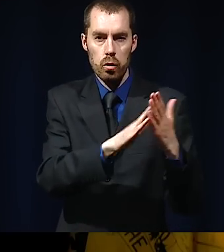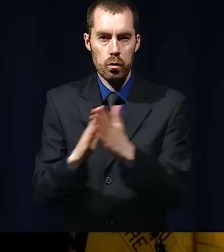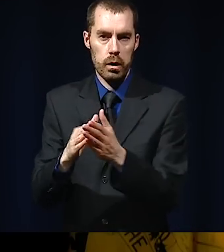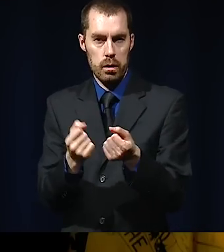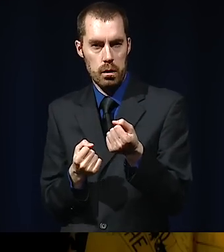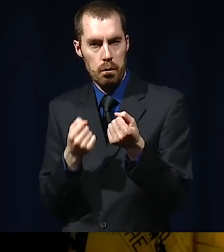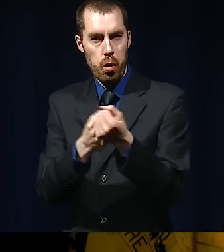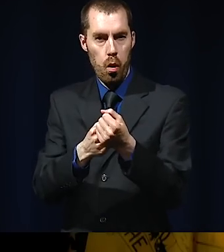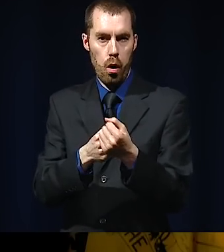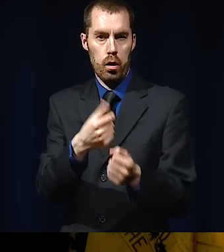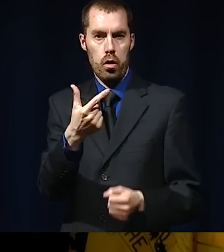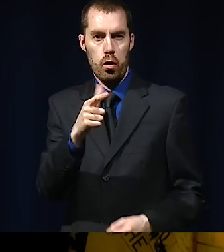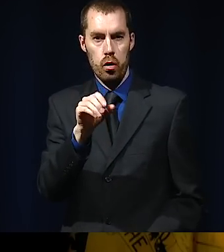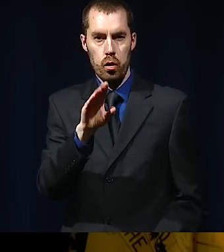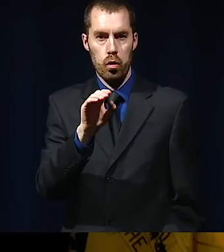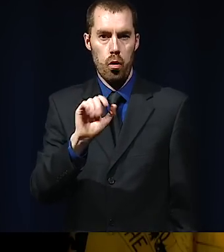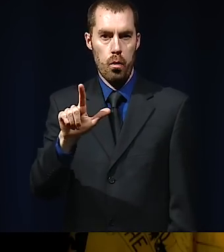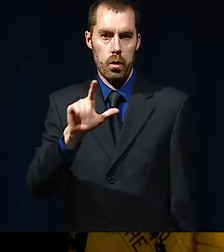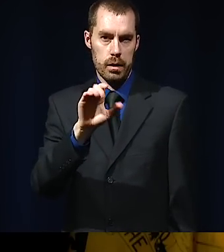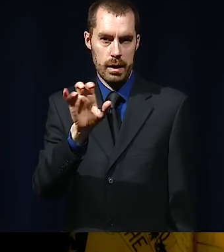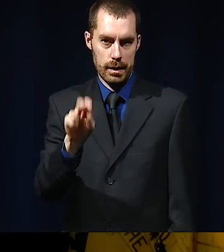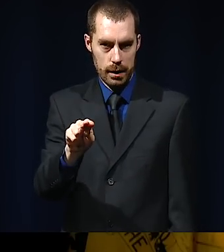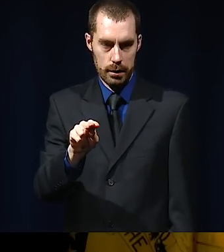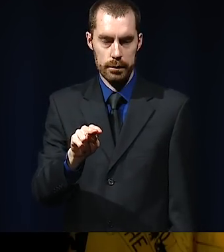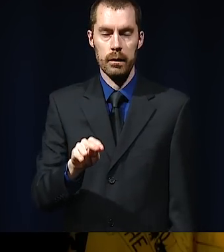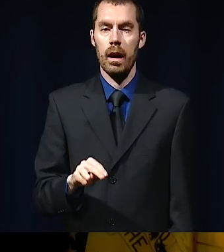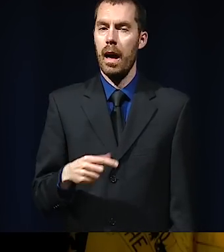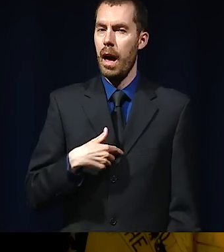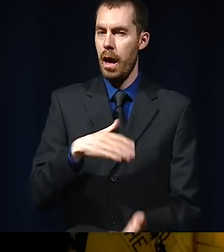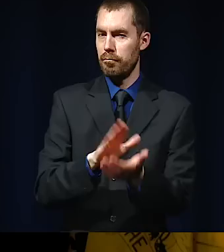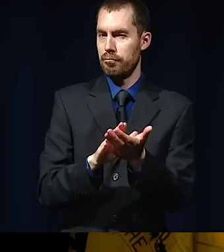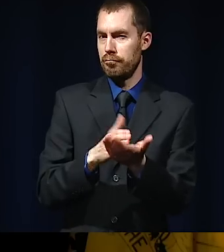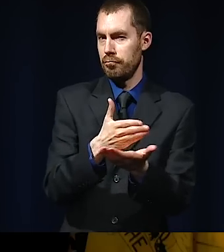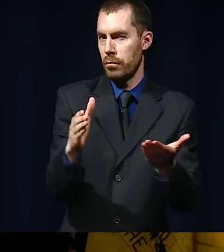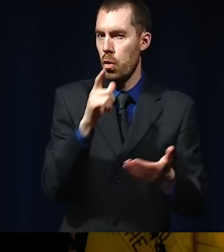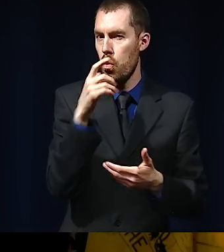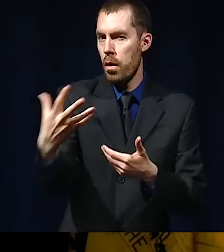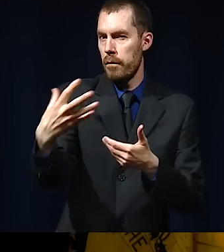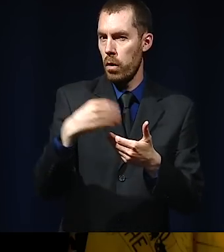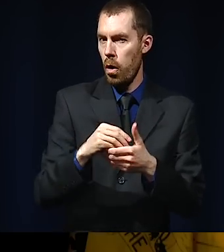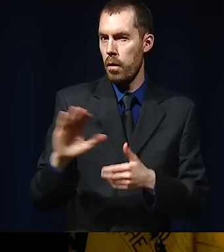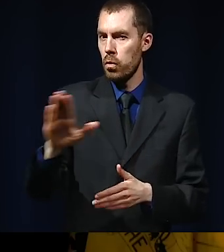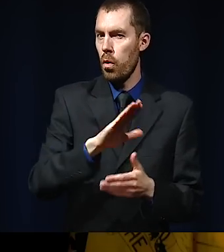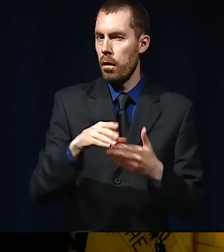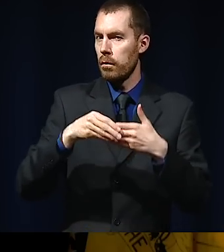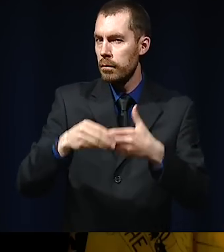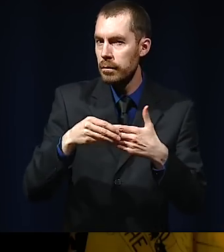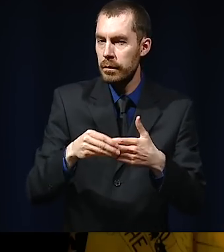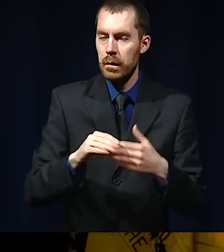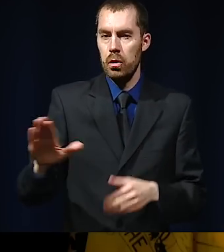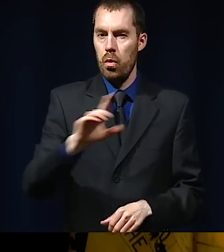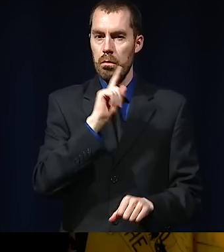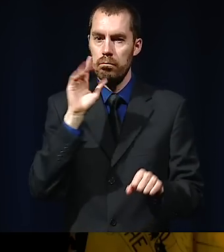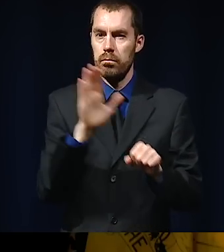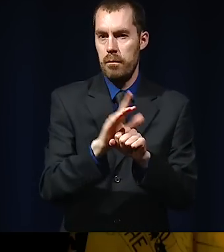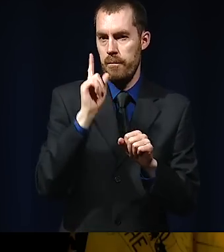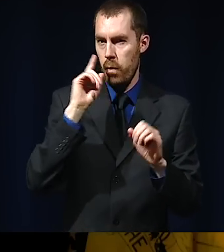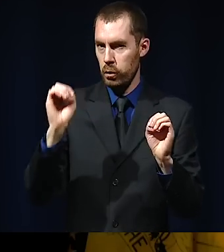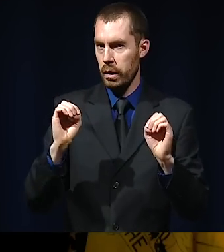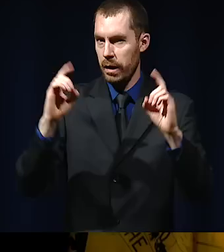I commend all of you who are participating in our virtual commencement exercises today for your flexibility and dedication to your